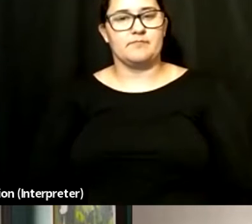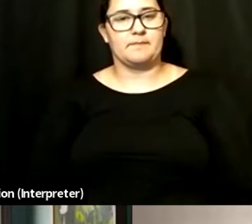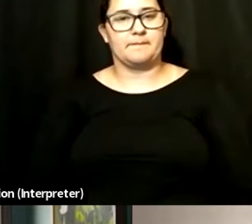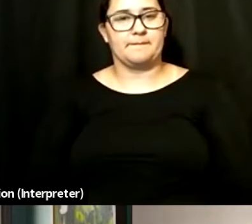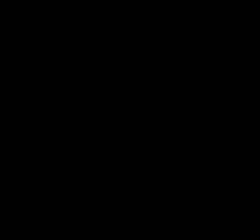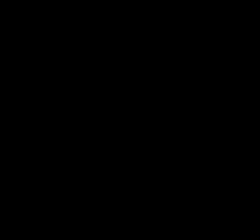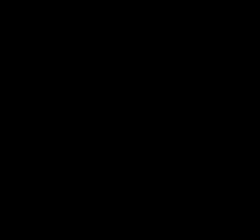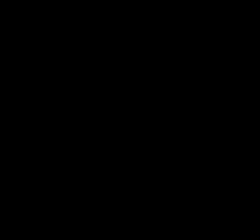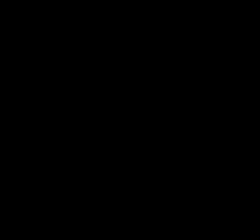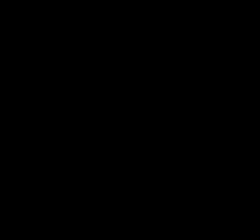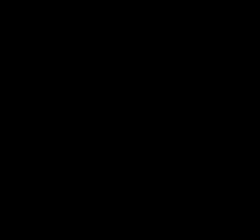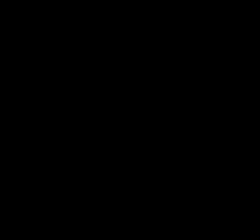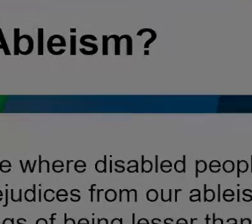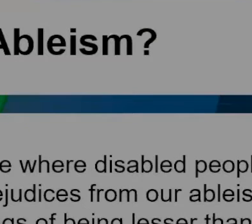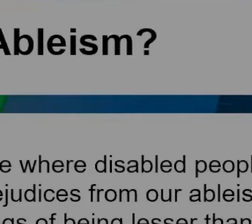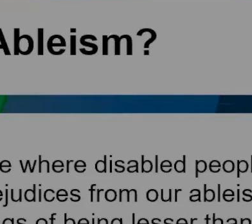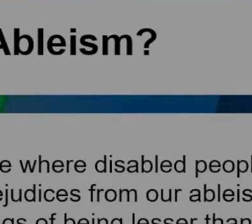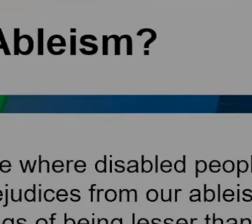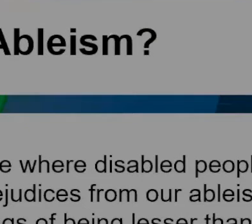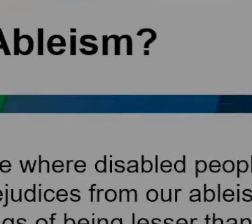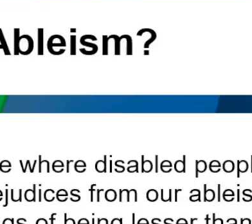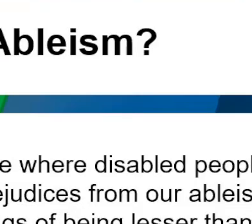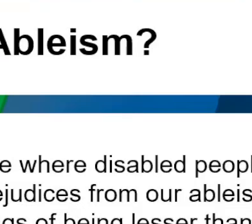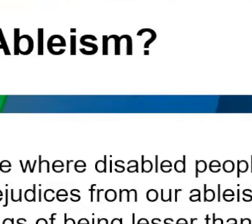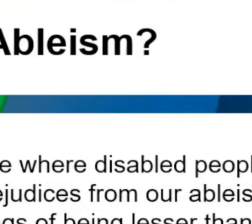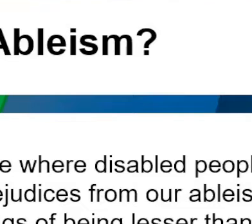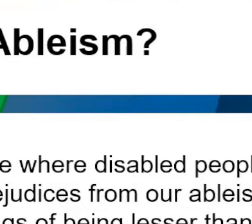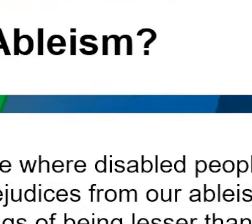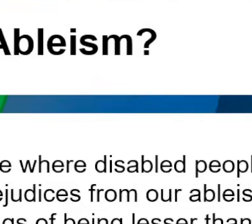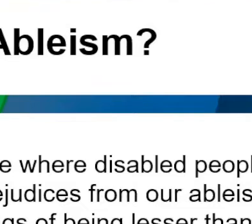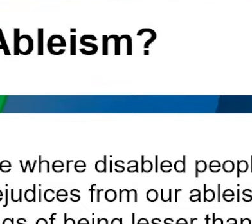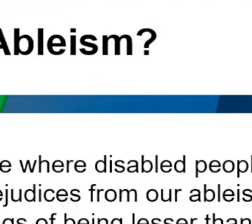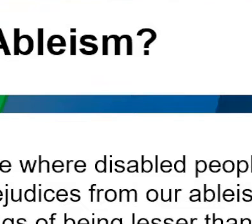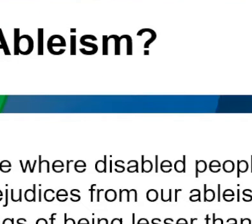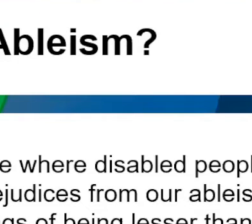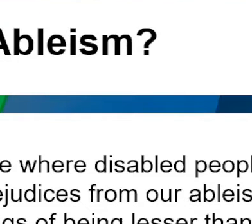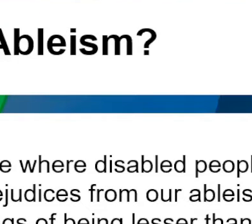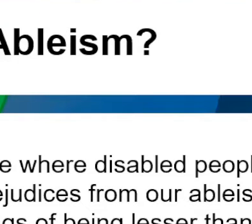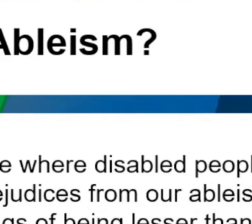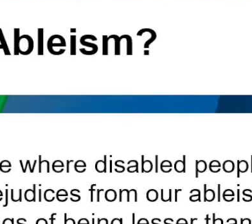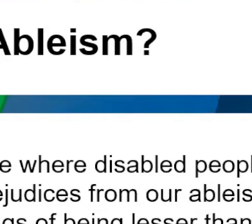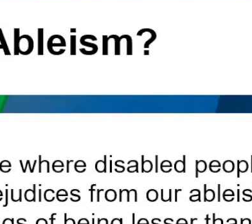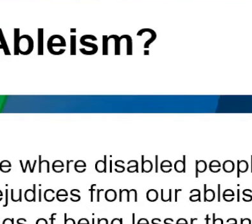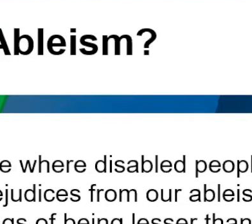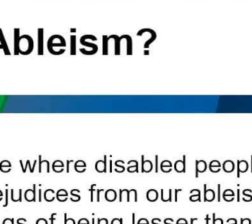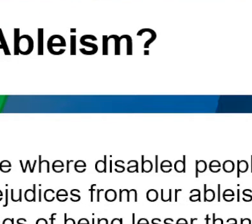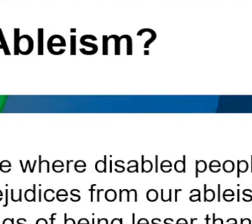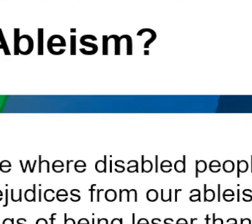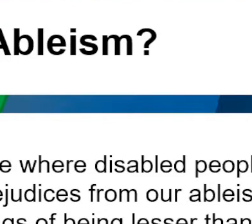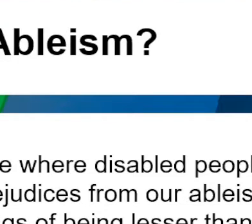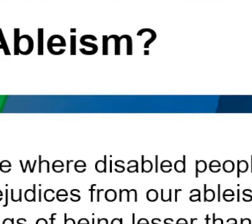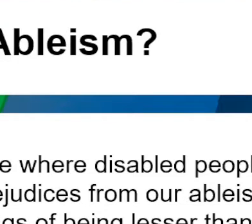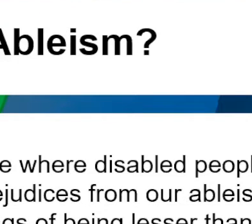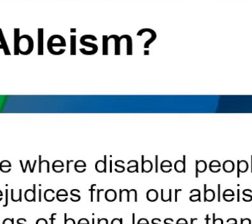And just talking a little bit about internalized ableism, this is the definition from Diversibility.